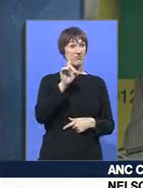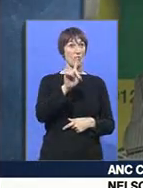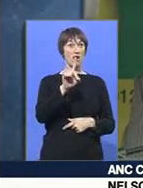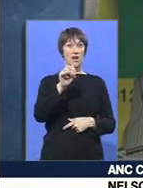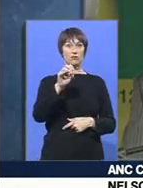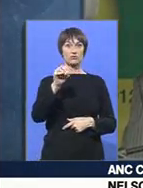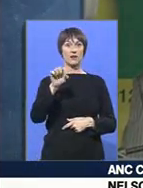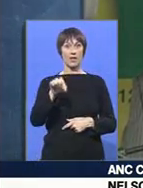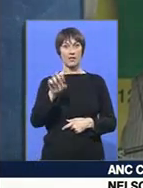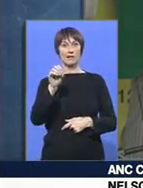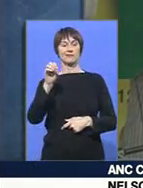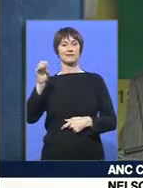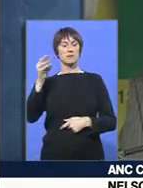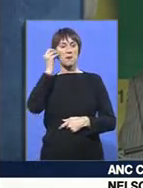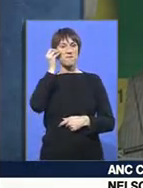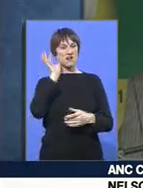100,000 members.